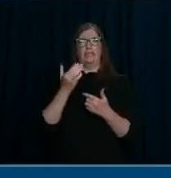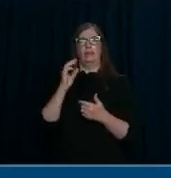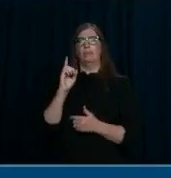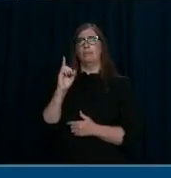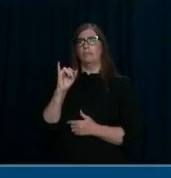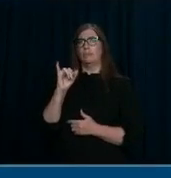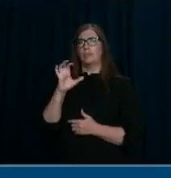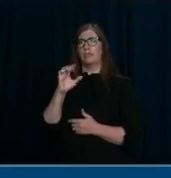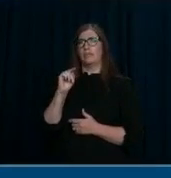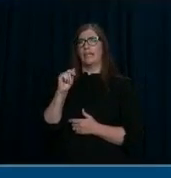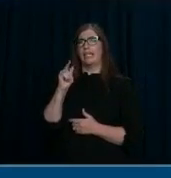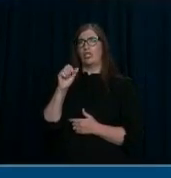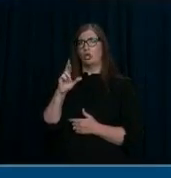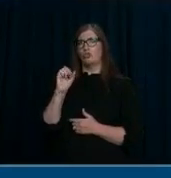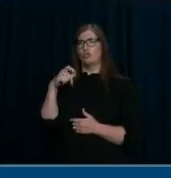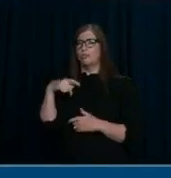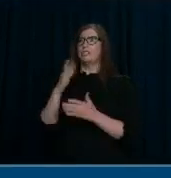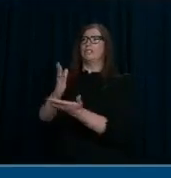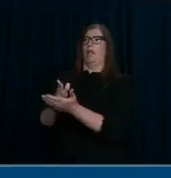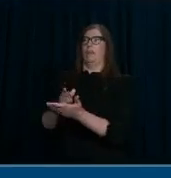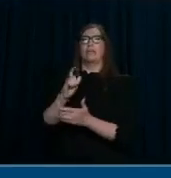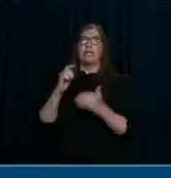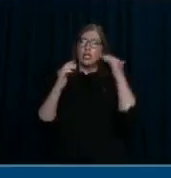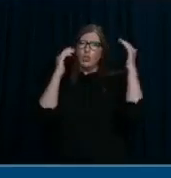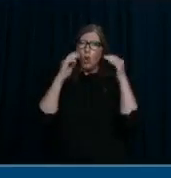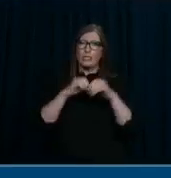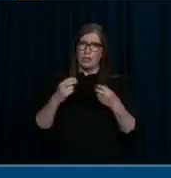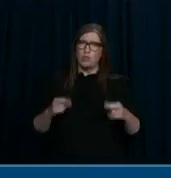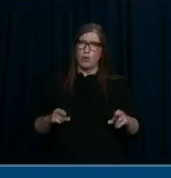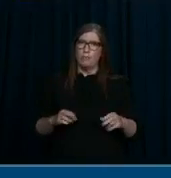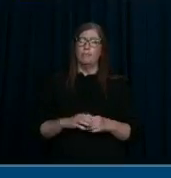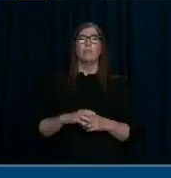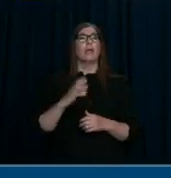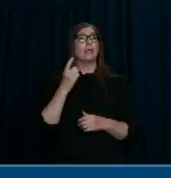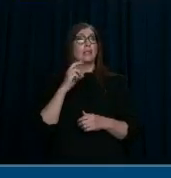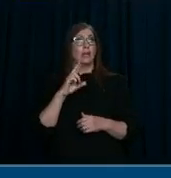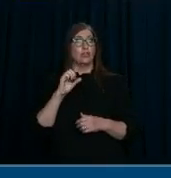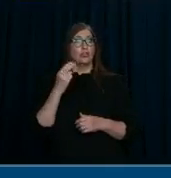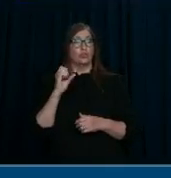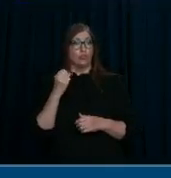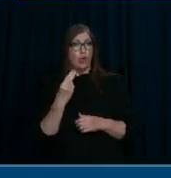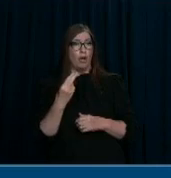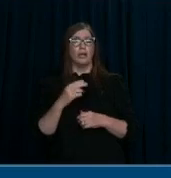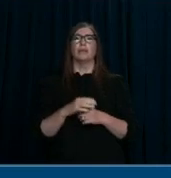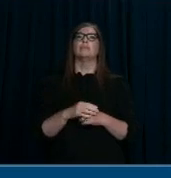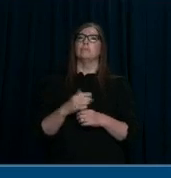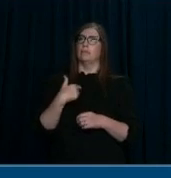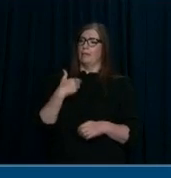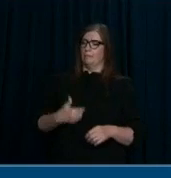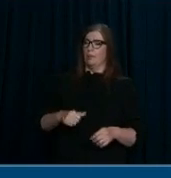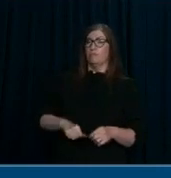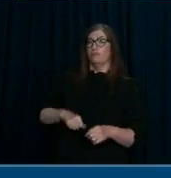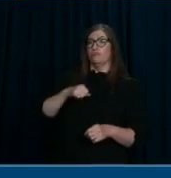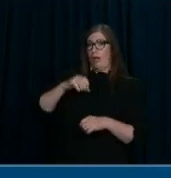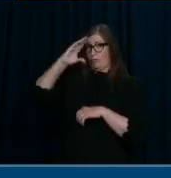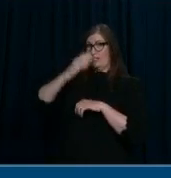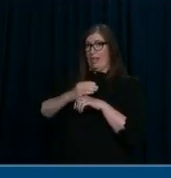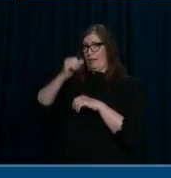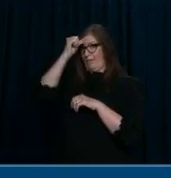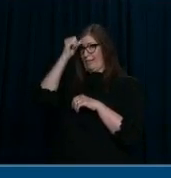need to stop that, and we need grown-ups in the room. Dr. Shaw. Thank you. I am a proud son of Indian